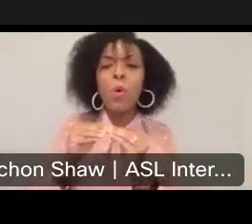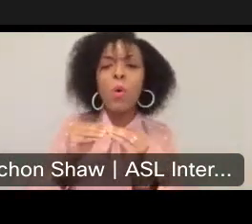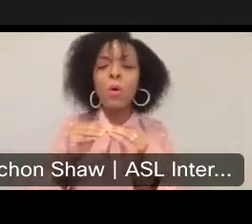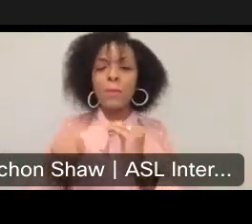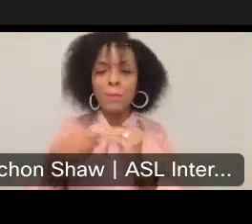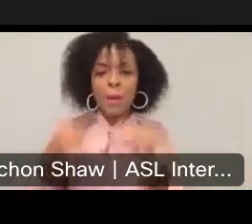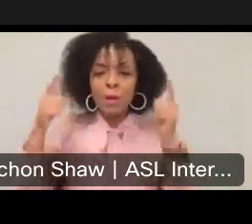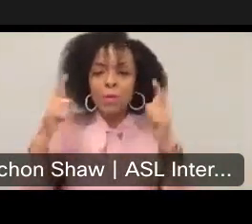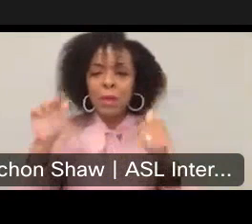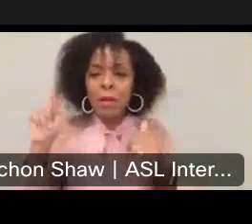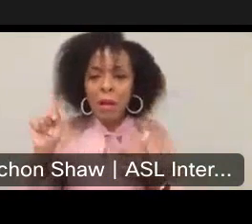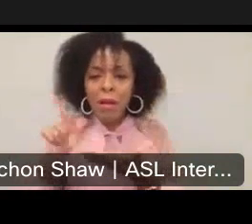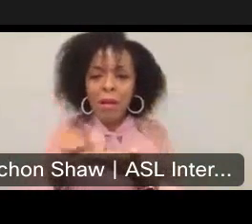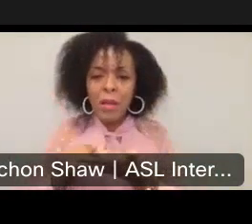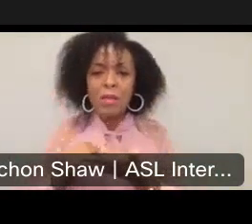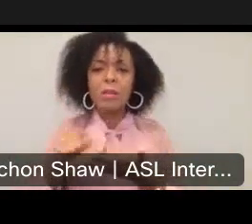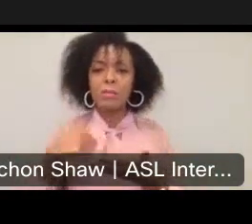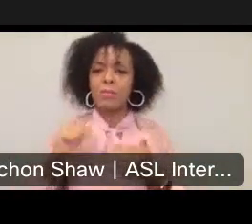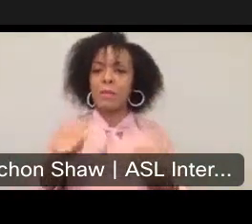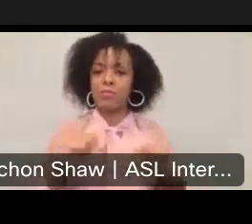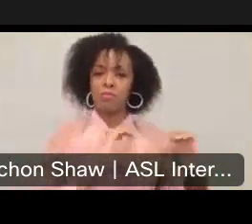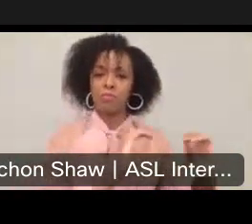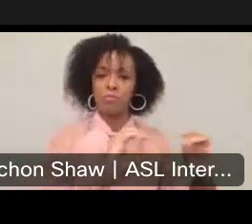cosmetologists as they are associated with us.